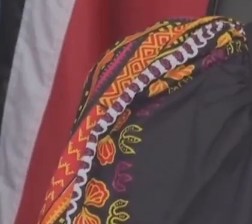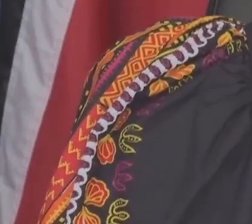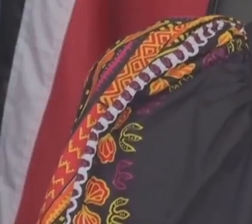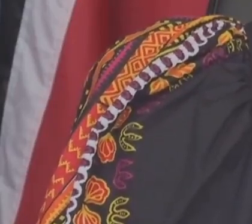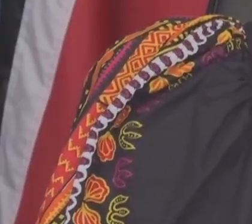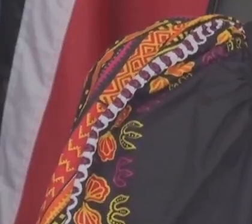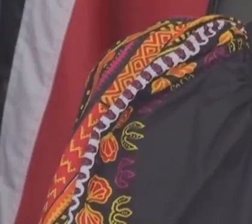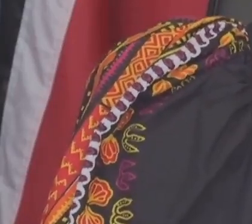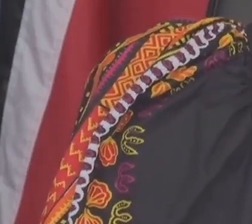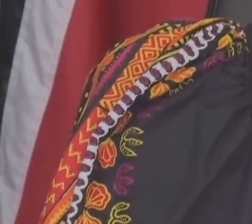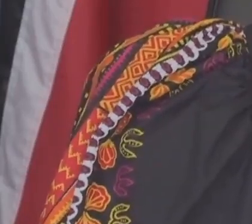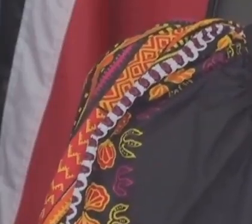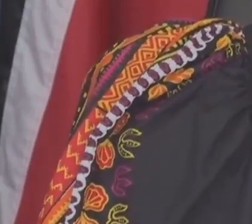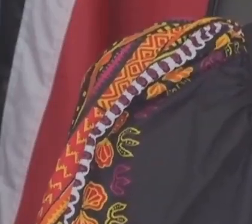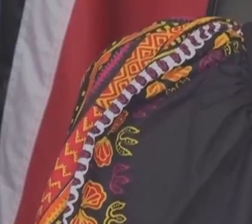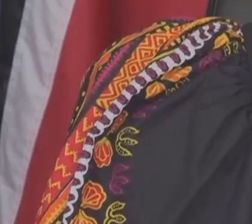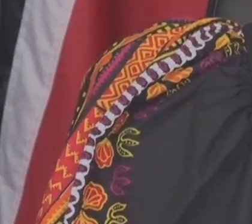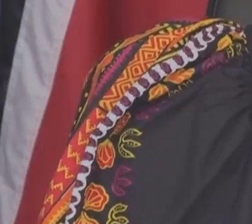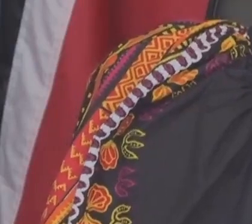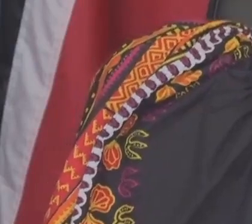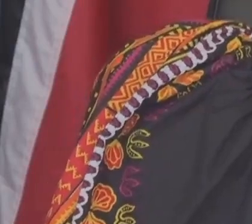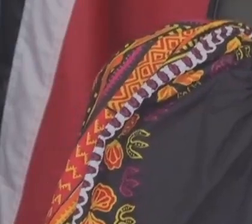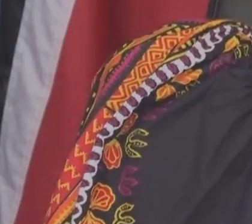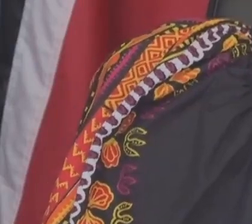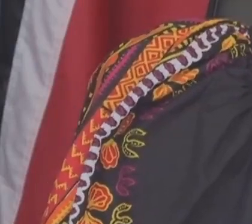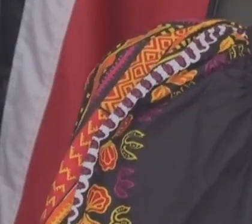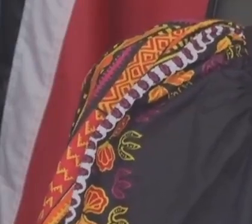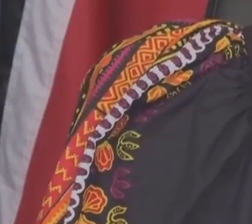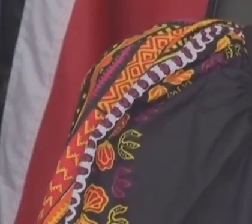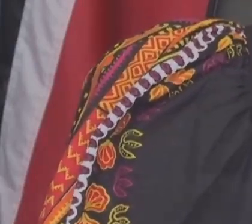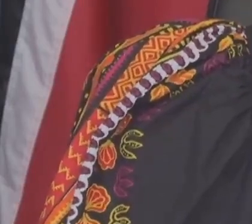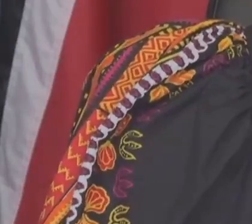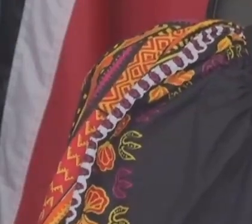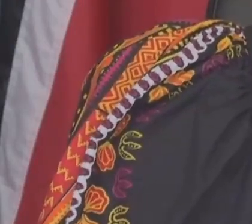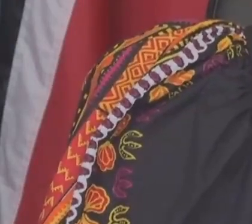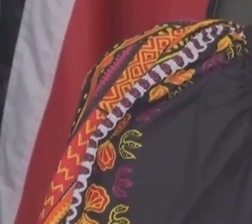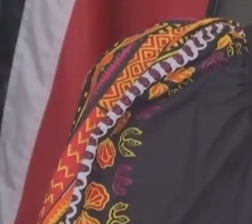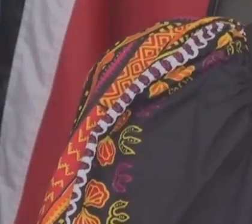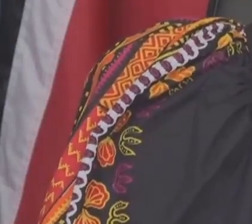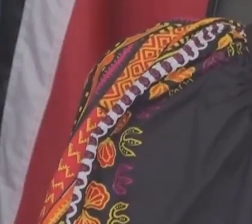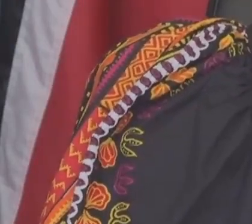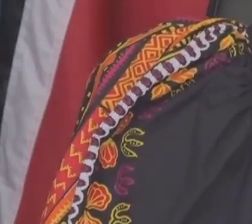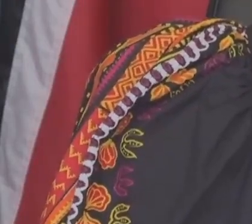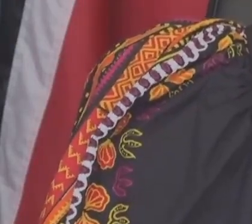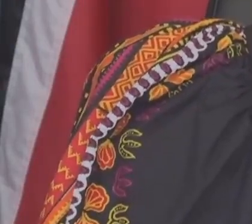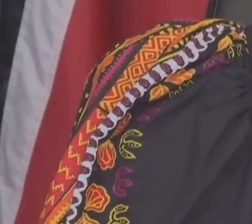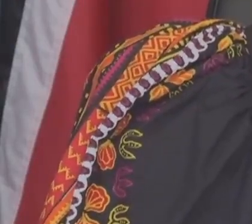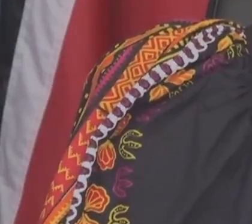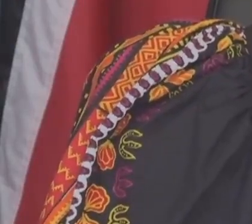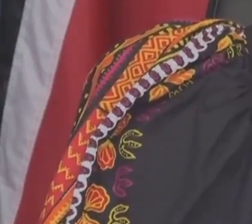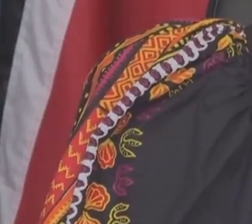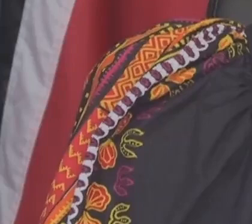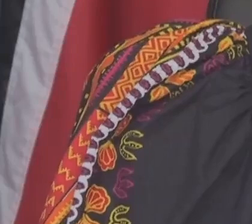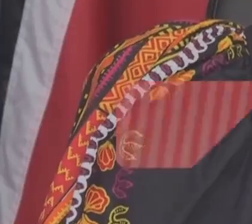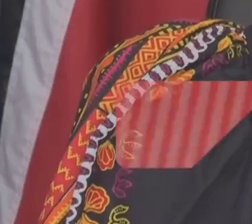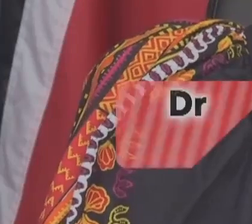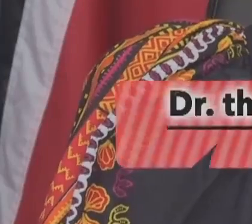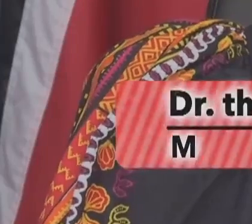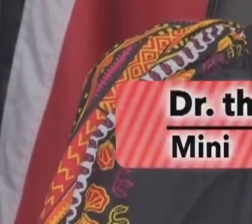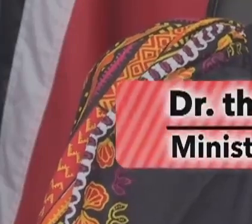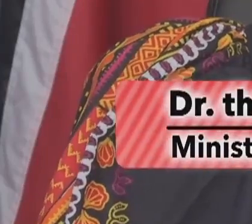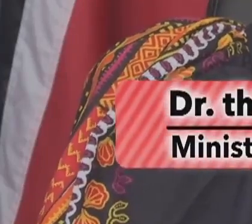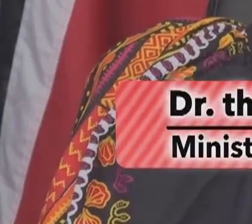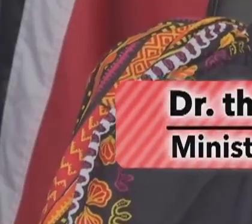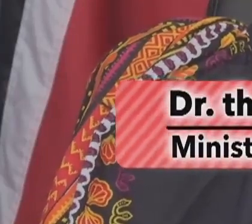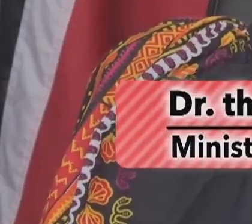students indicating they did not have their own device. And so the means test was done subsequently. We have had 20,000 responses to the